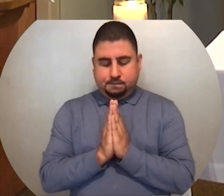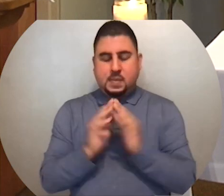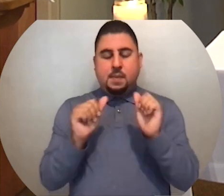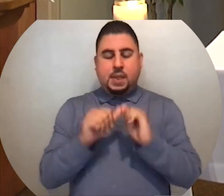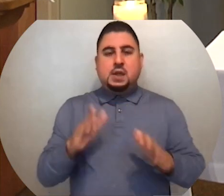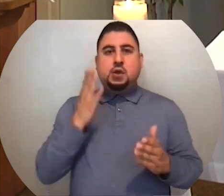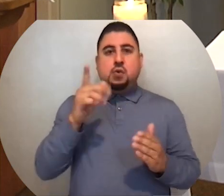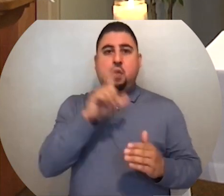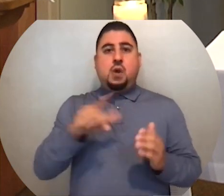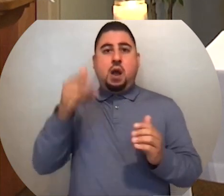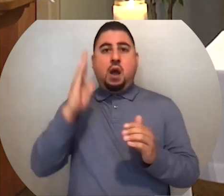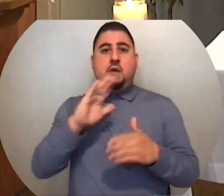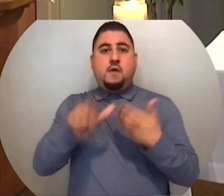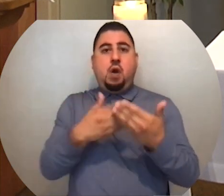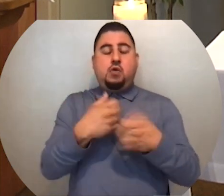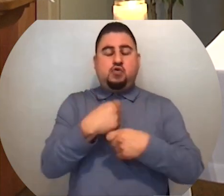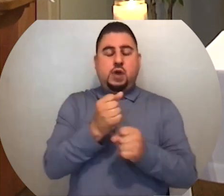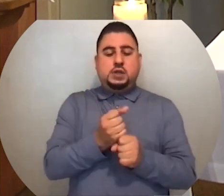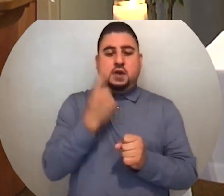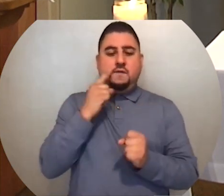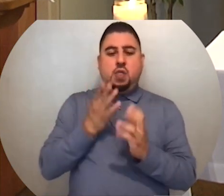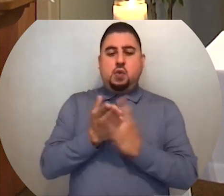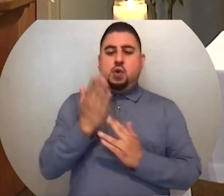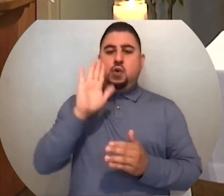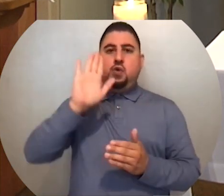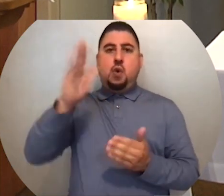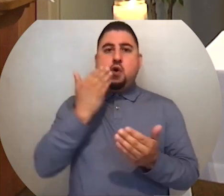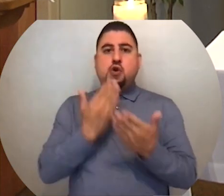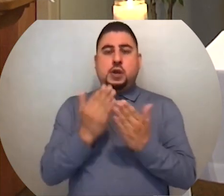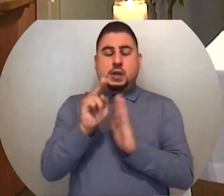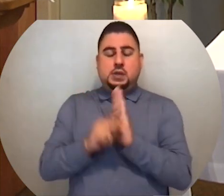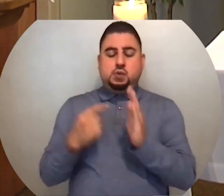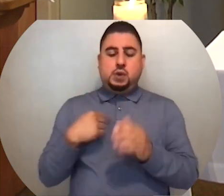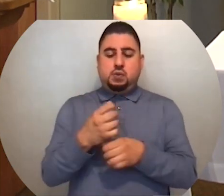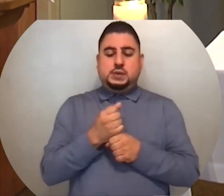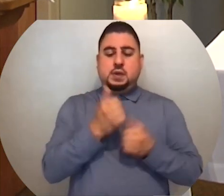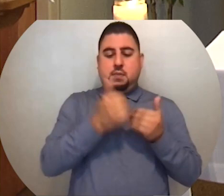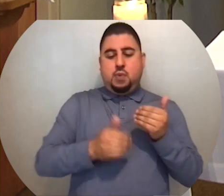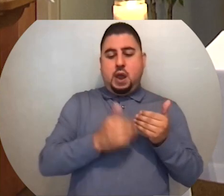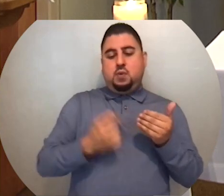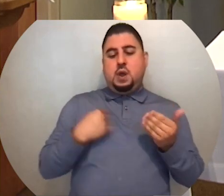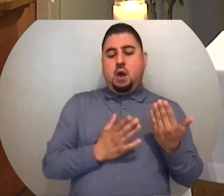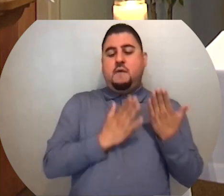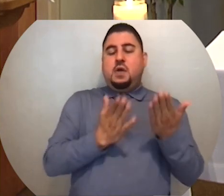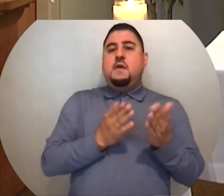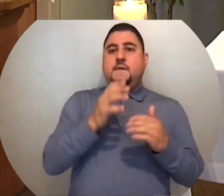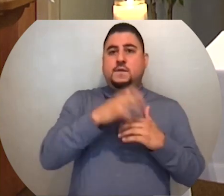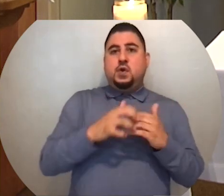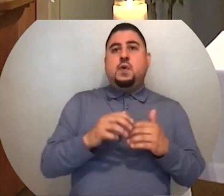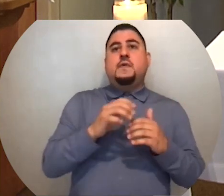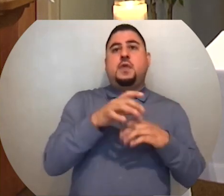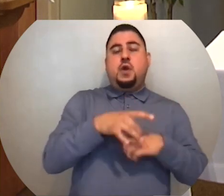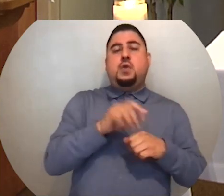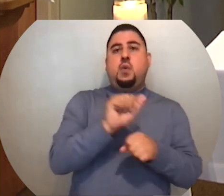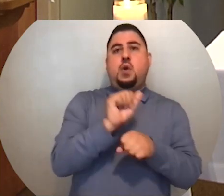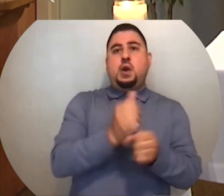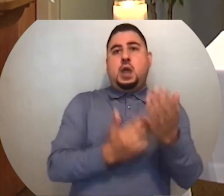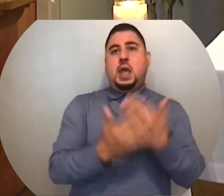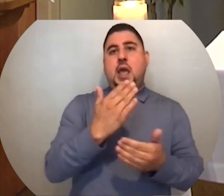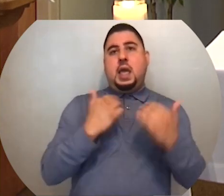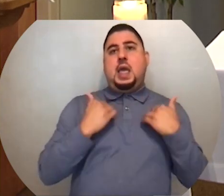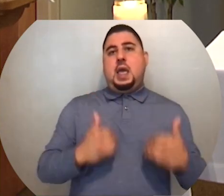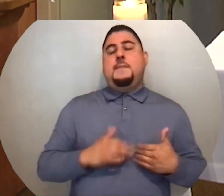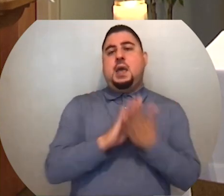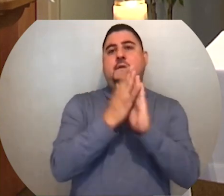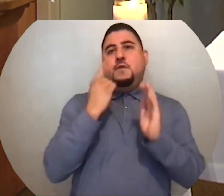Blessed are you, Lord God of all creation, for through your goodness we have received the bread we offer you, fruit of the earth and work of human hands. It